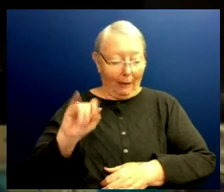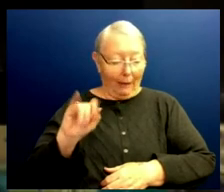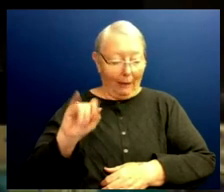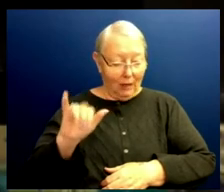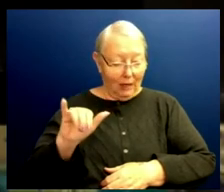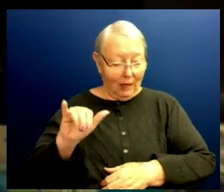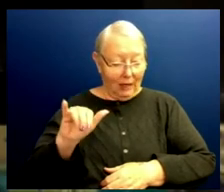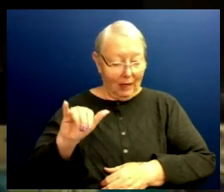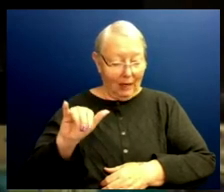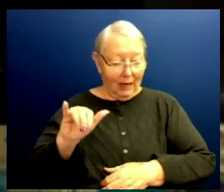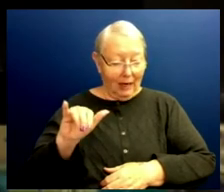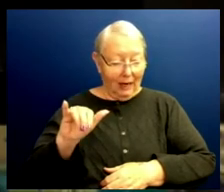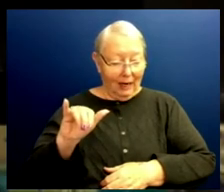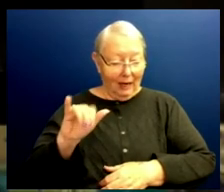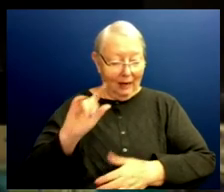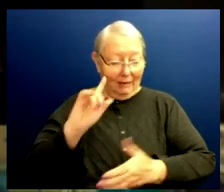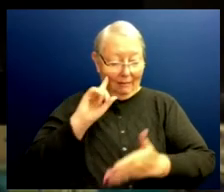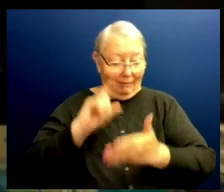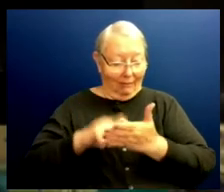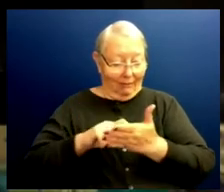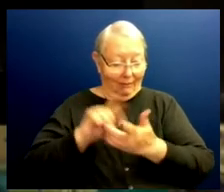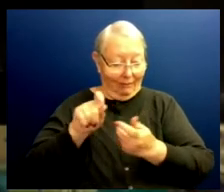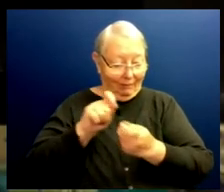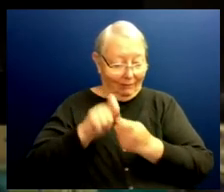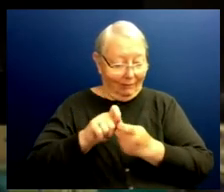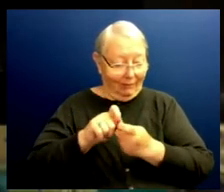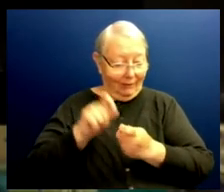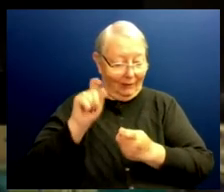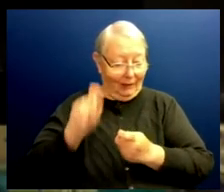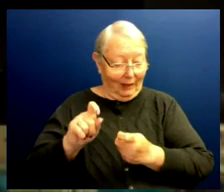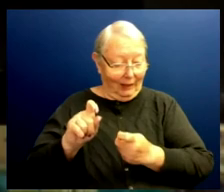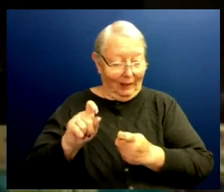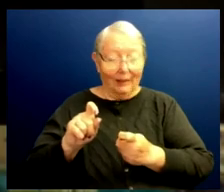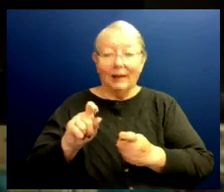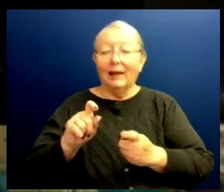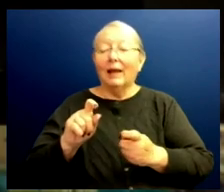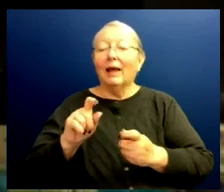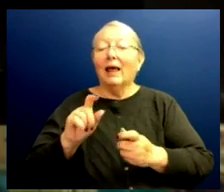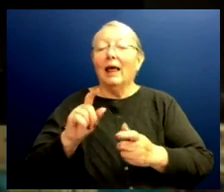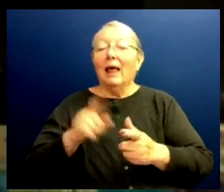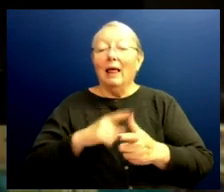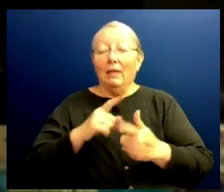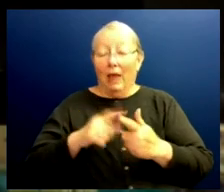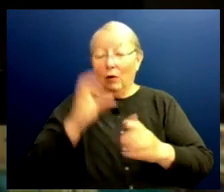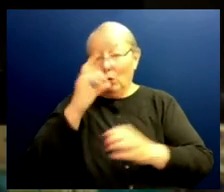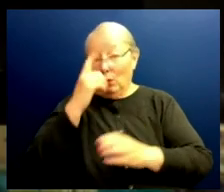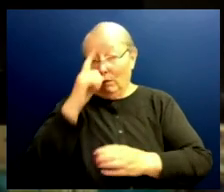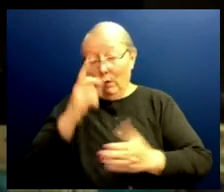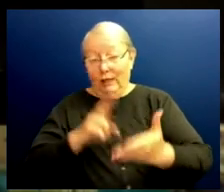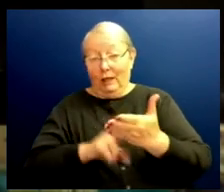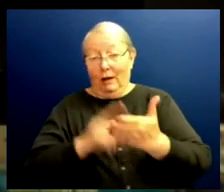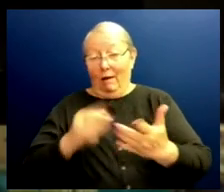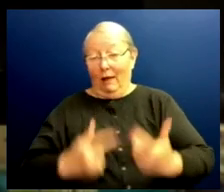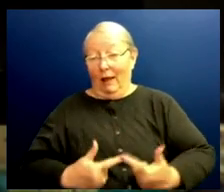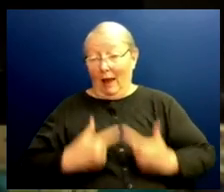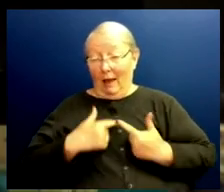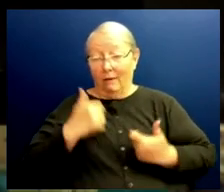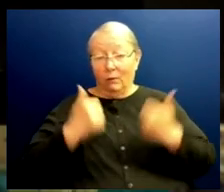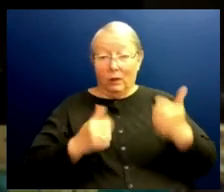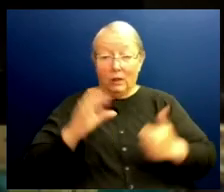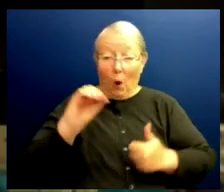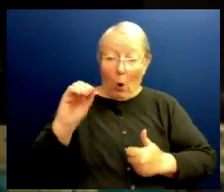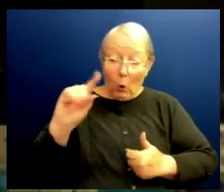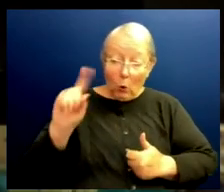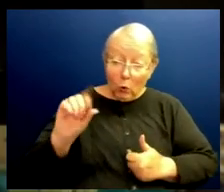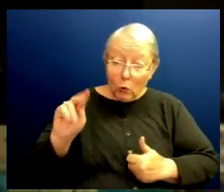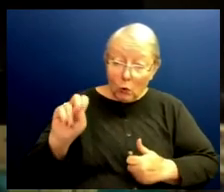life directly. What you need to do is look for the signatures of life, of which one is ozone, and then